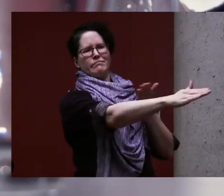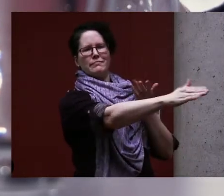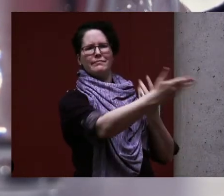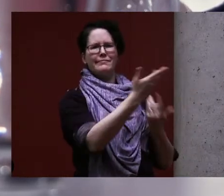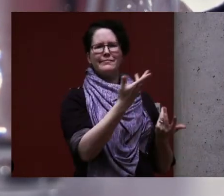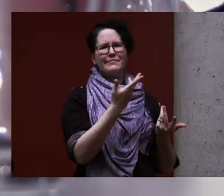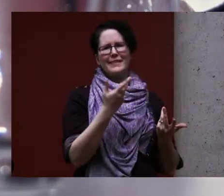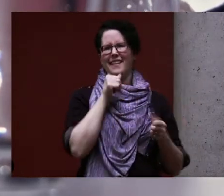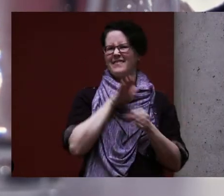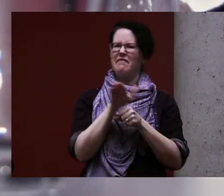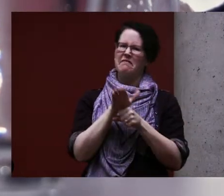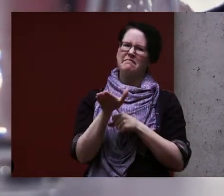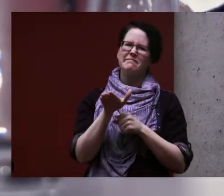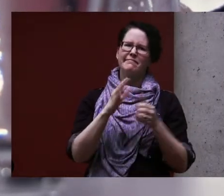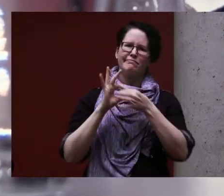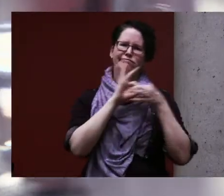community.